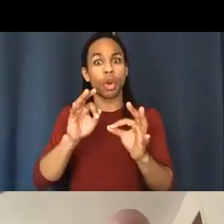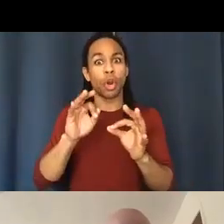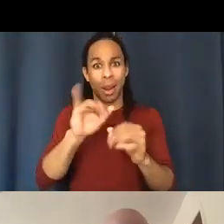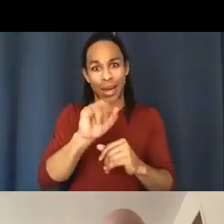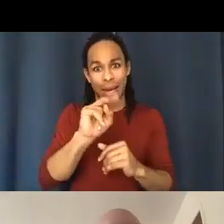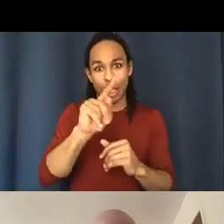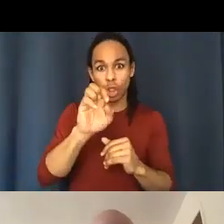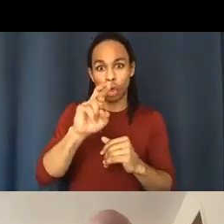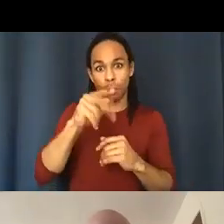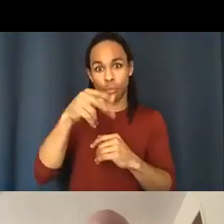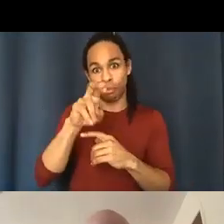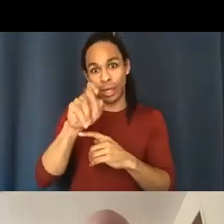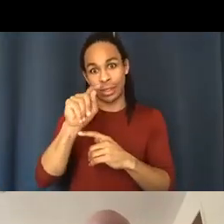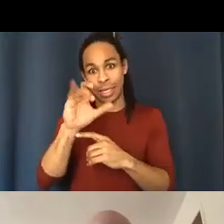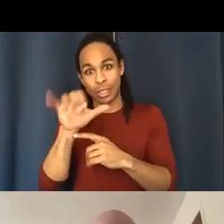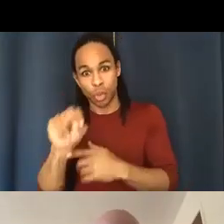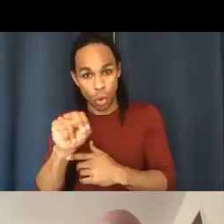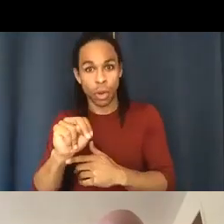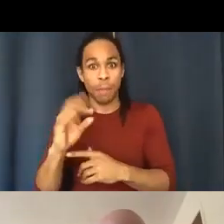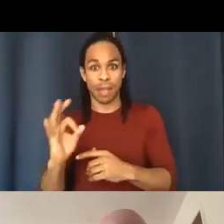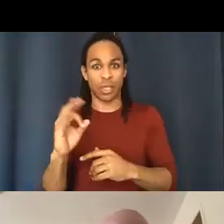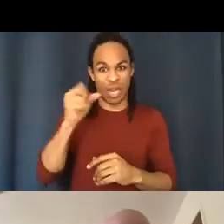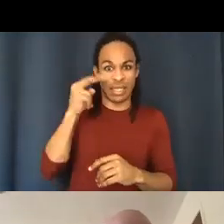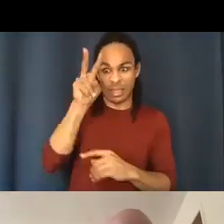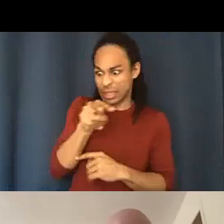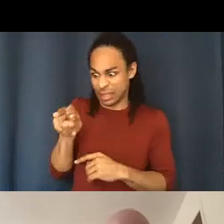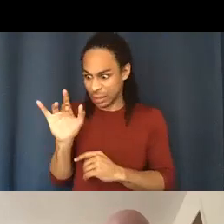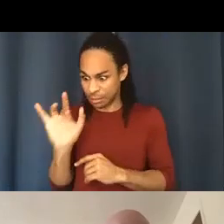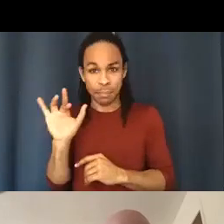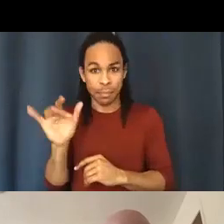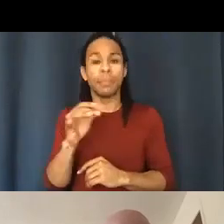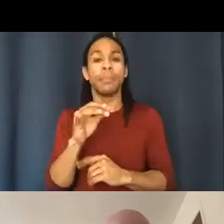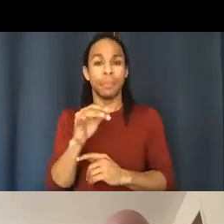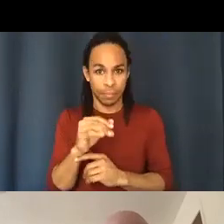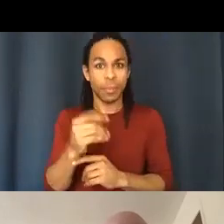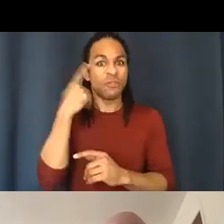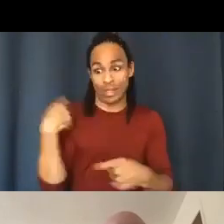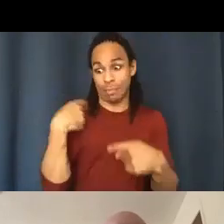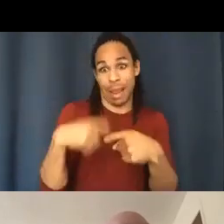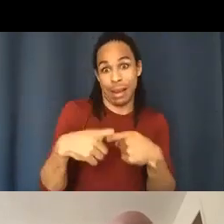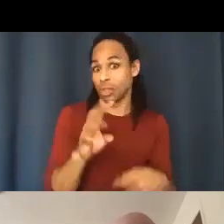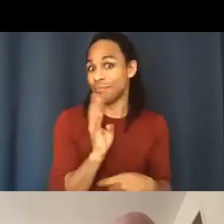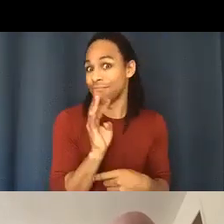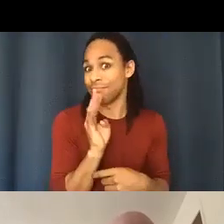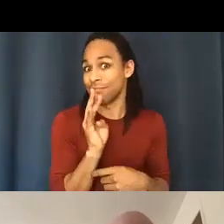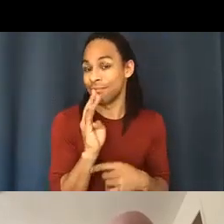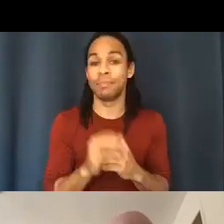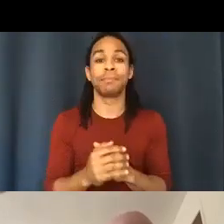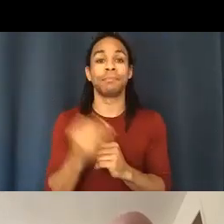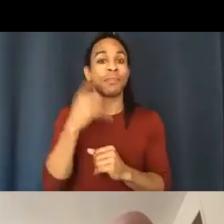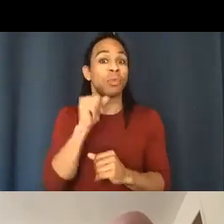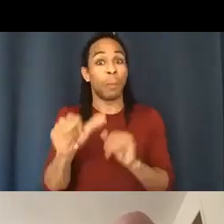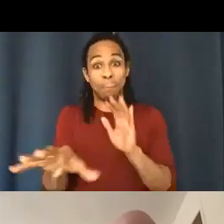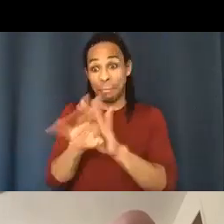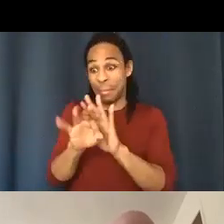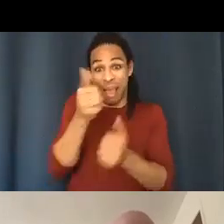la pantalla en la derecha y seleccione español. Si no seleccione, entonces